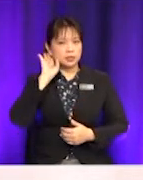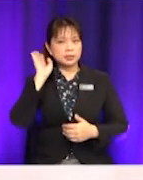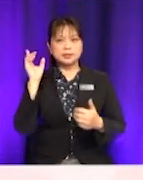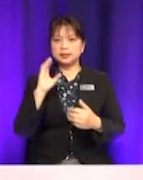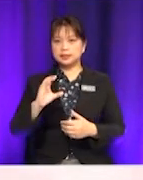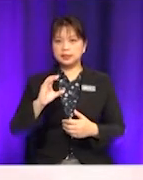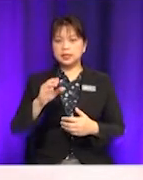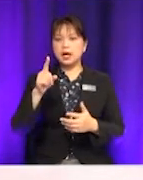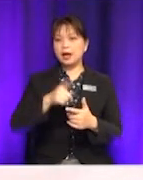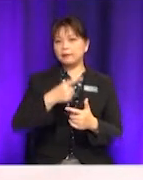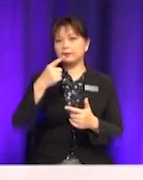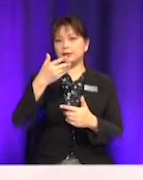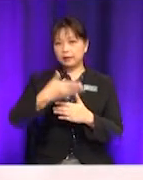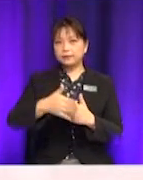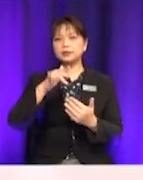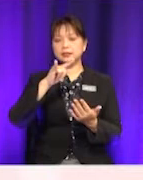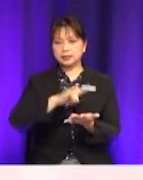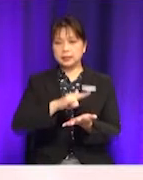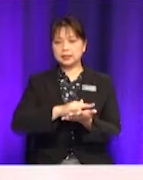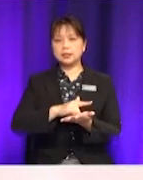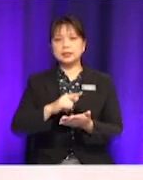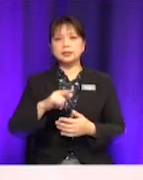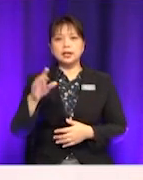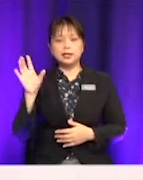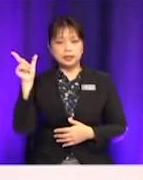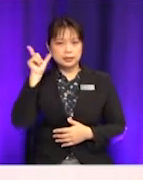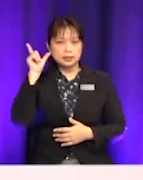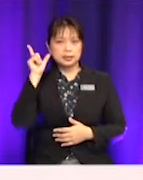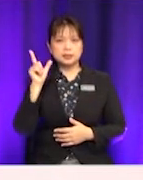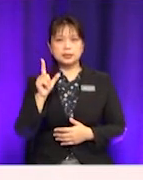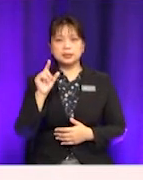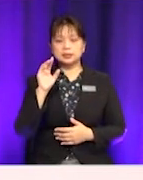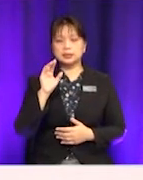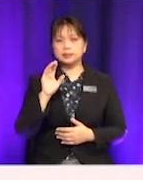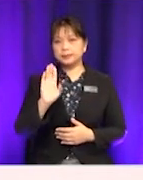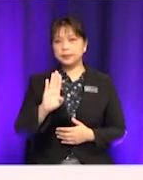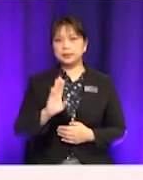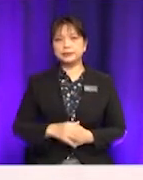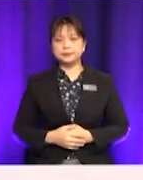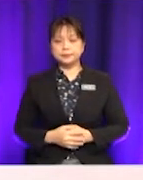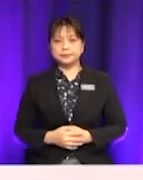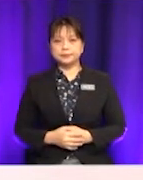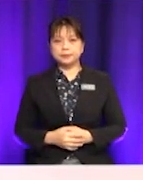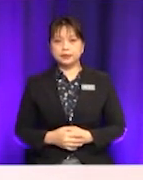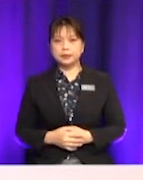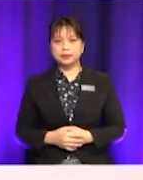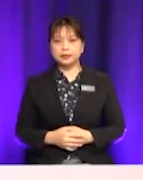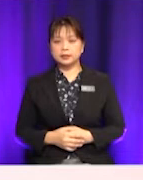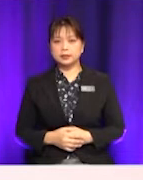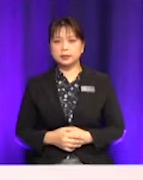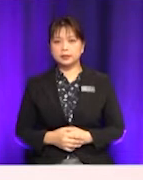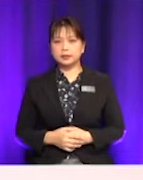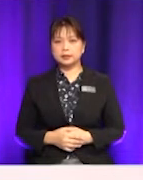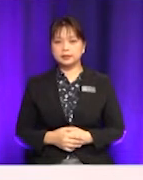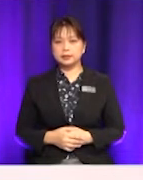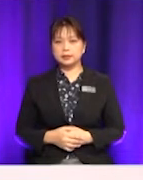until 10,000 years. Second time I heard B. So I choose B, madam. Exactly. So girls and boys, remember, the